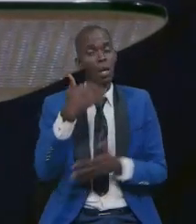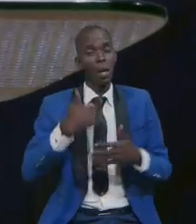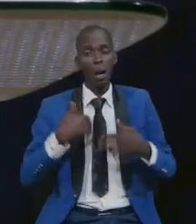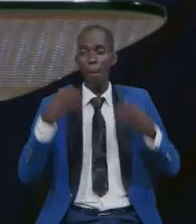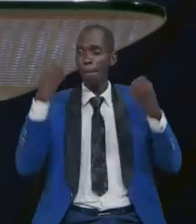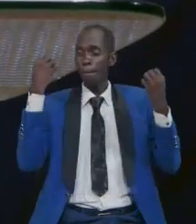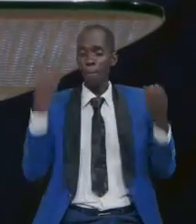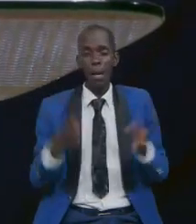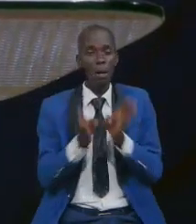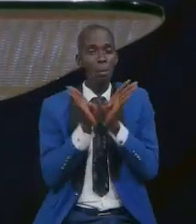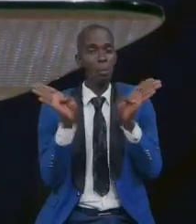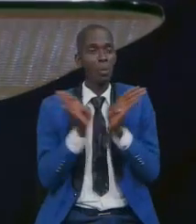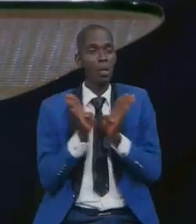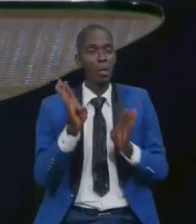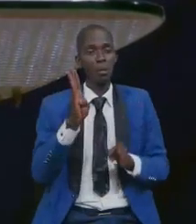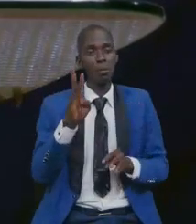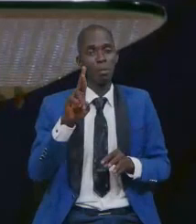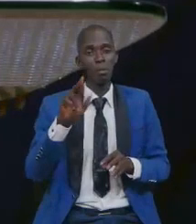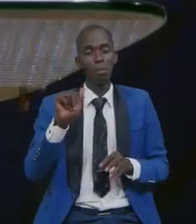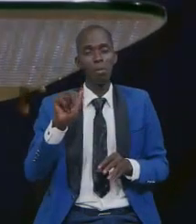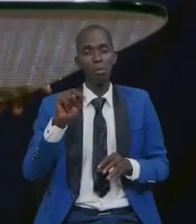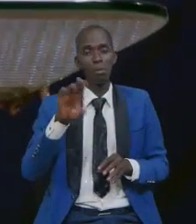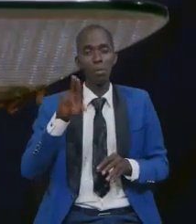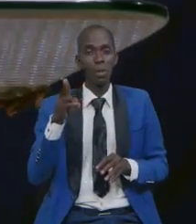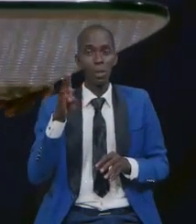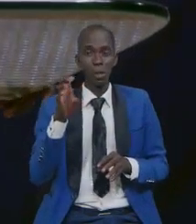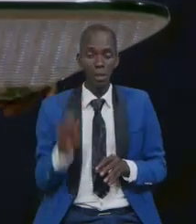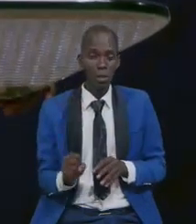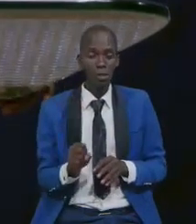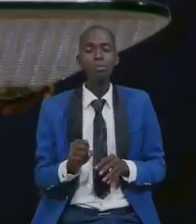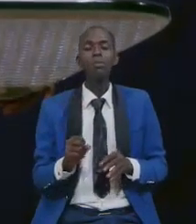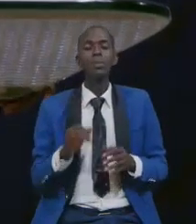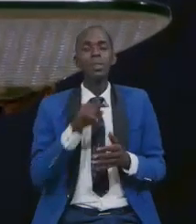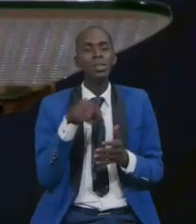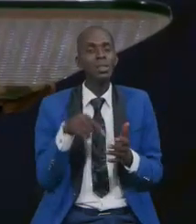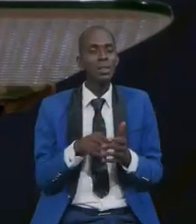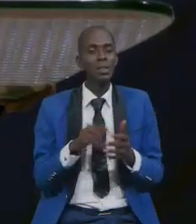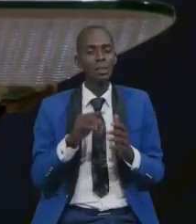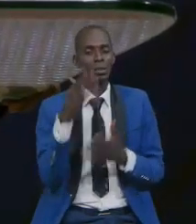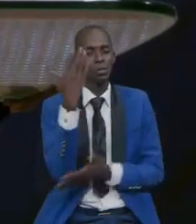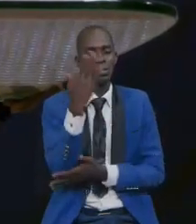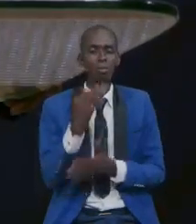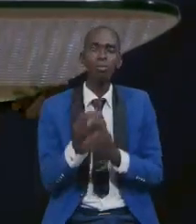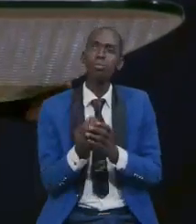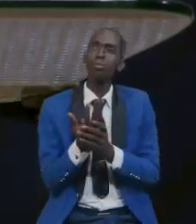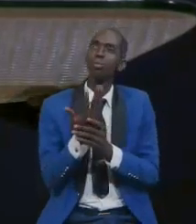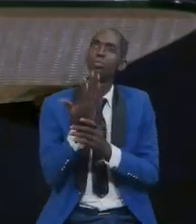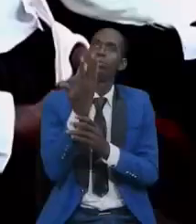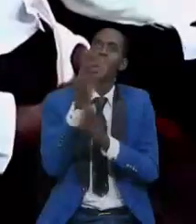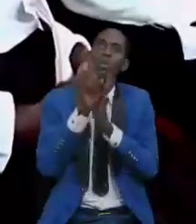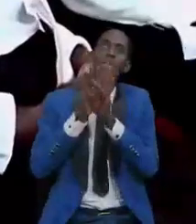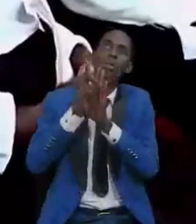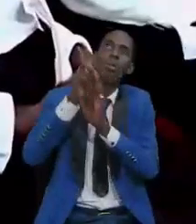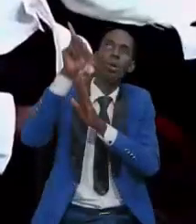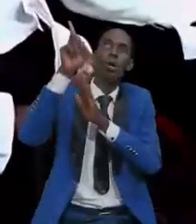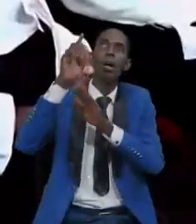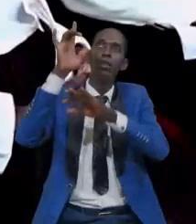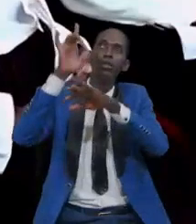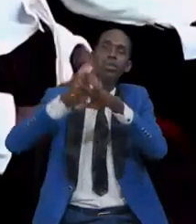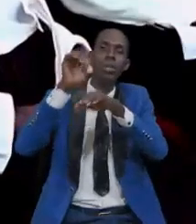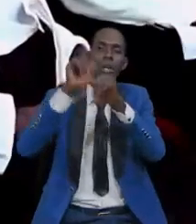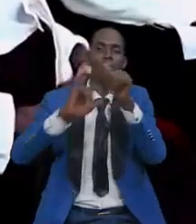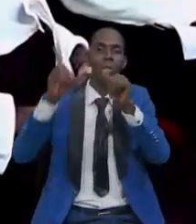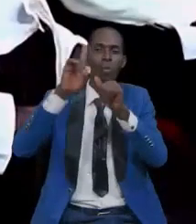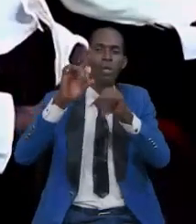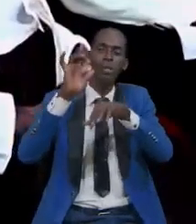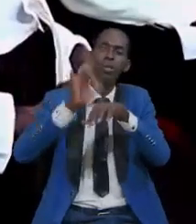many fruits. There is a tree that rises up and grows up to heaven and touches everywhere,